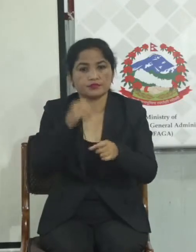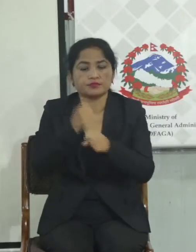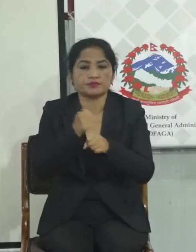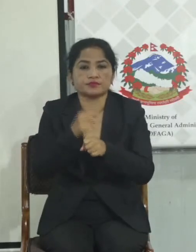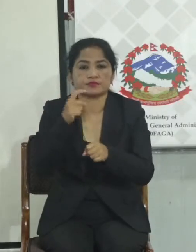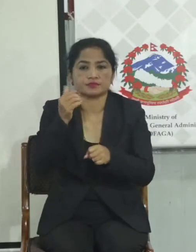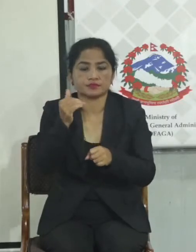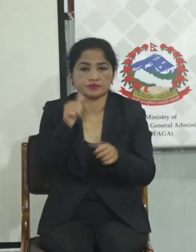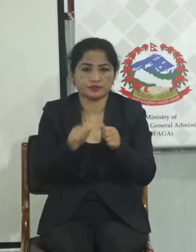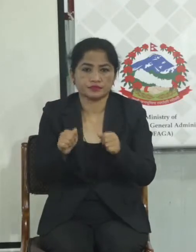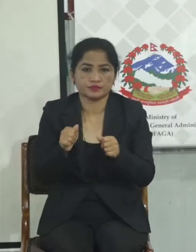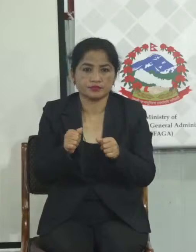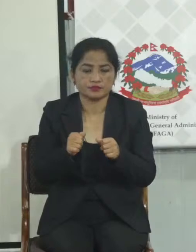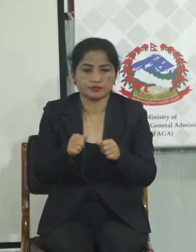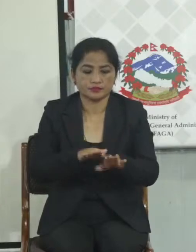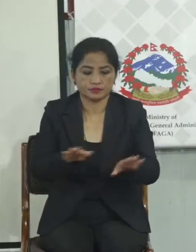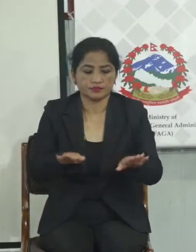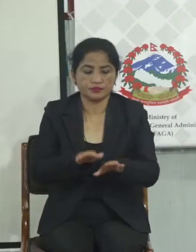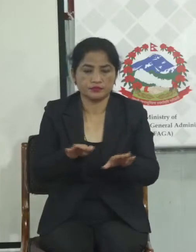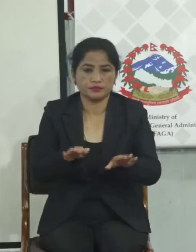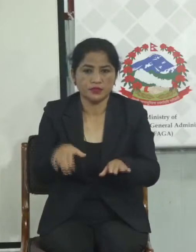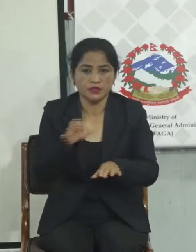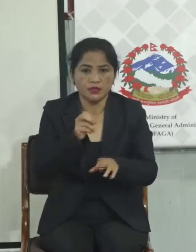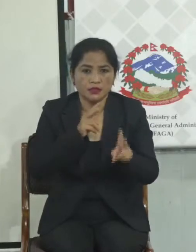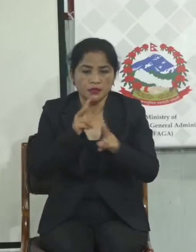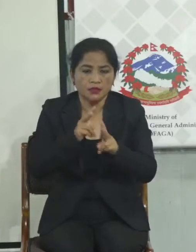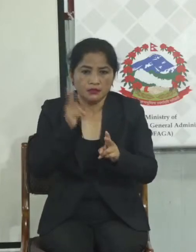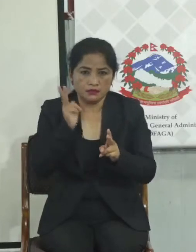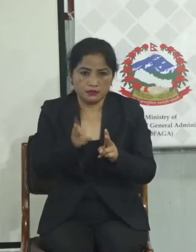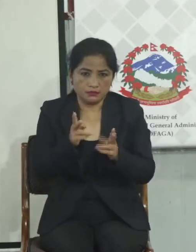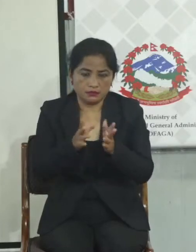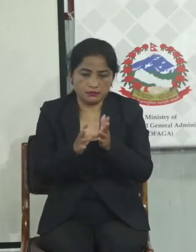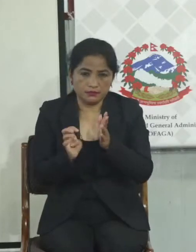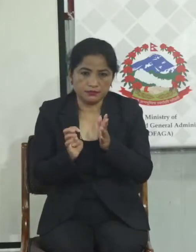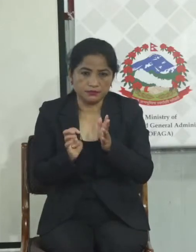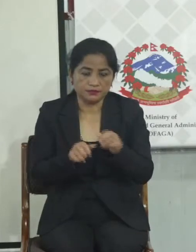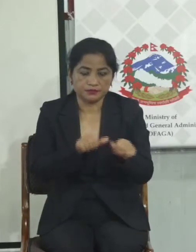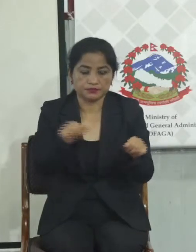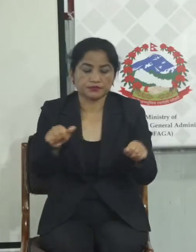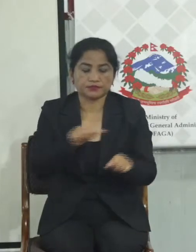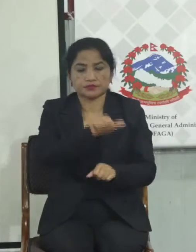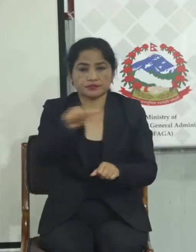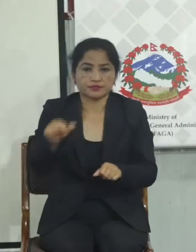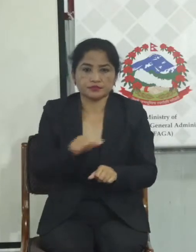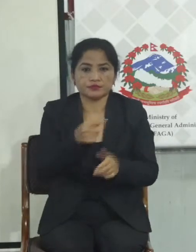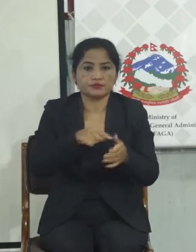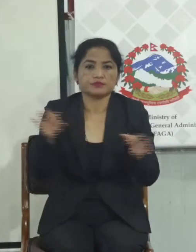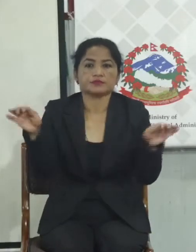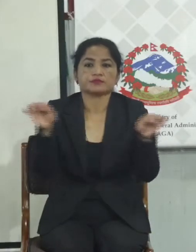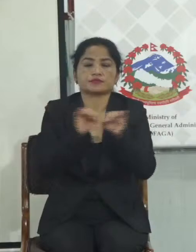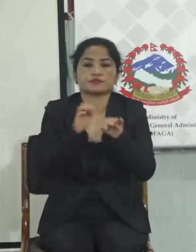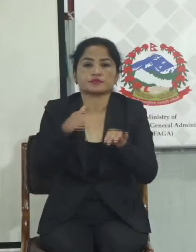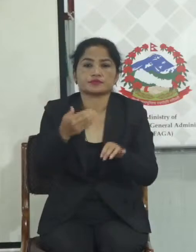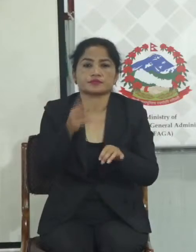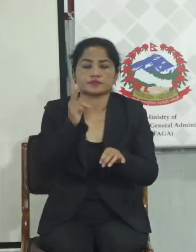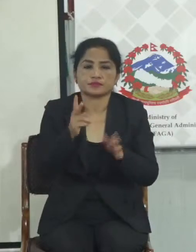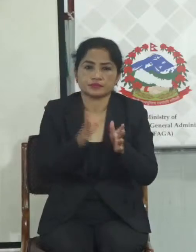level, work is under the government's responsibility, local government responsibility, so that in the disaster time, in the crisis